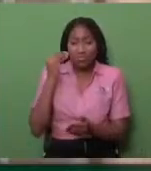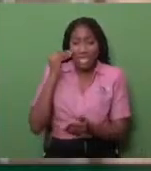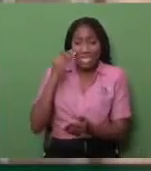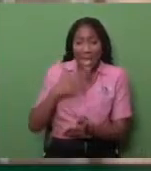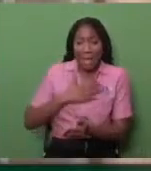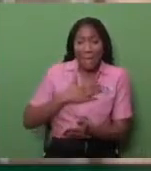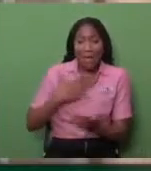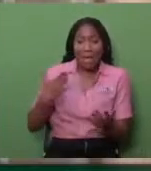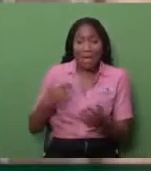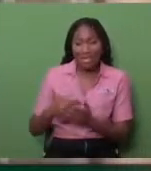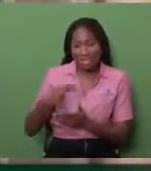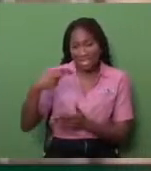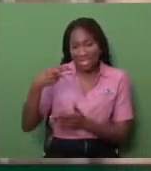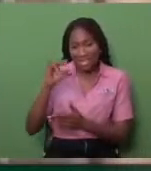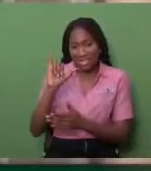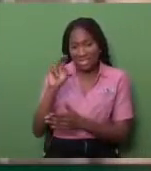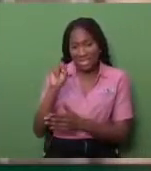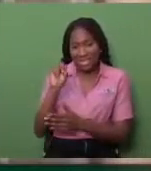my hinds.